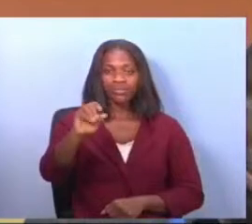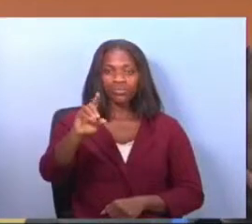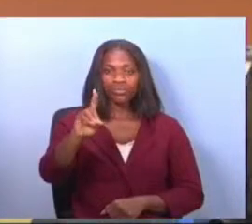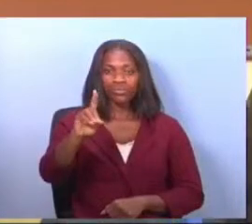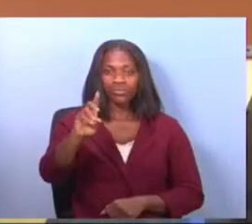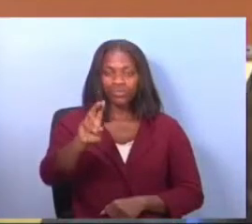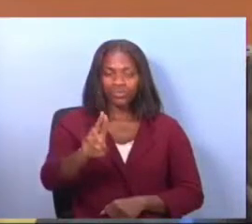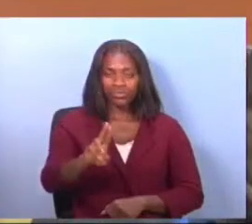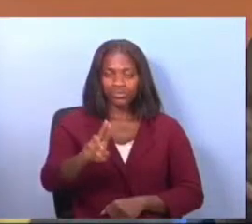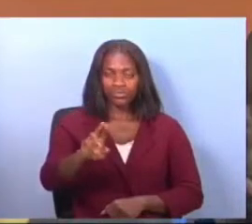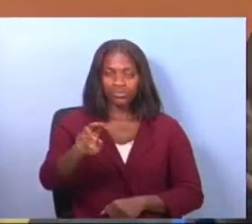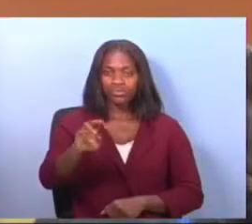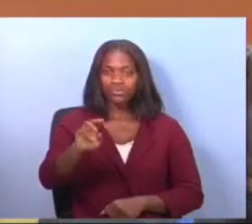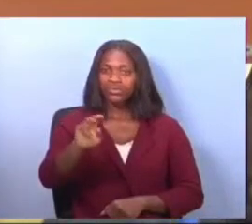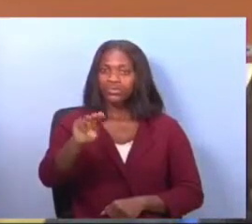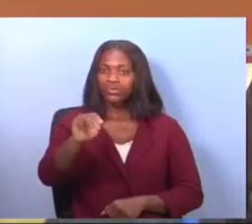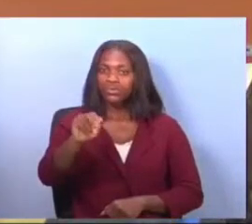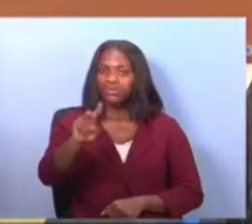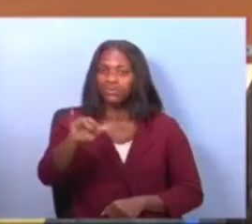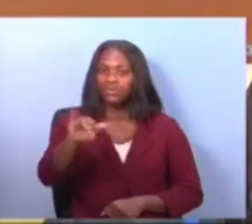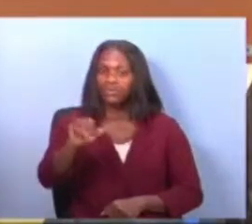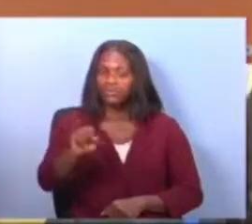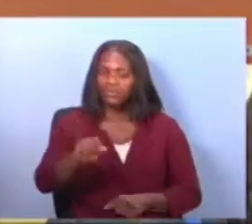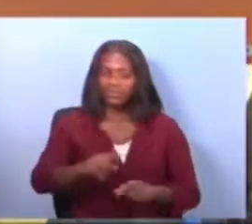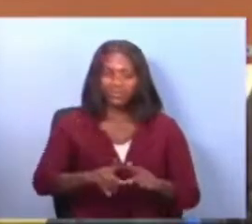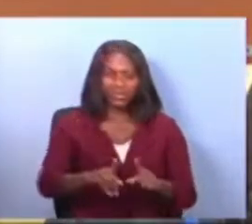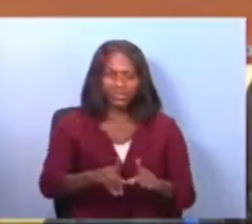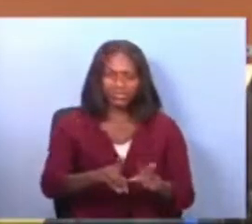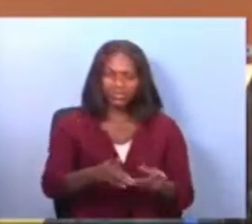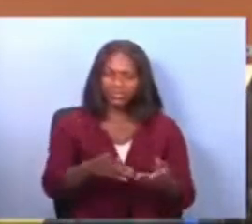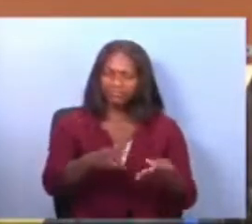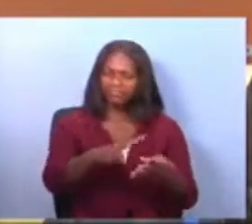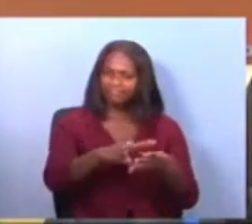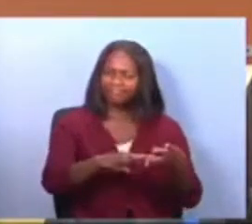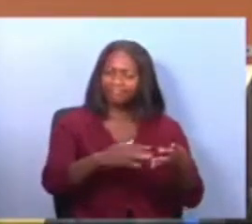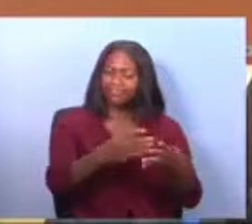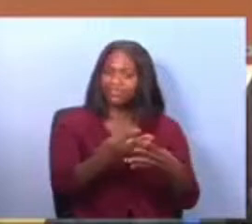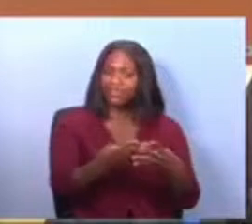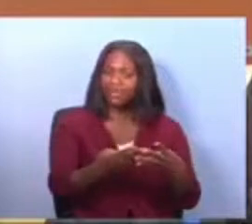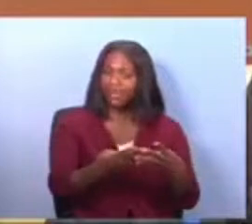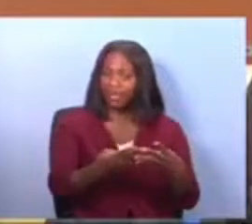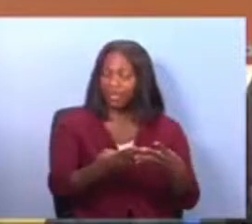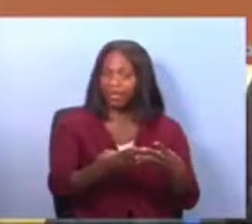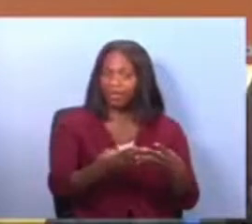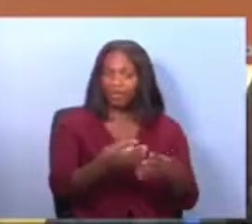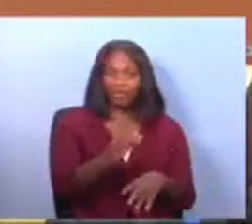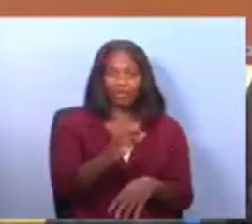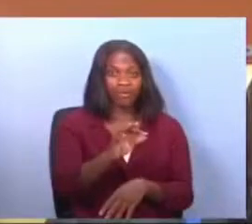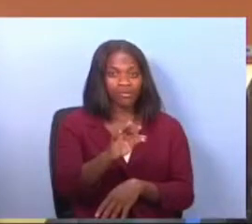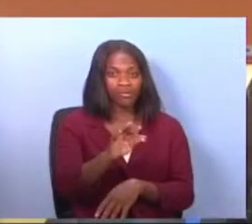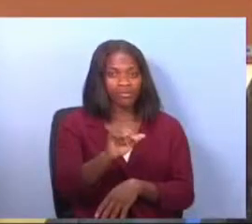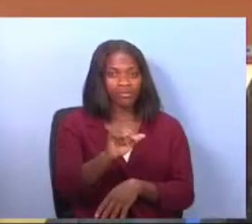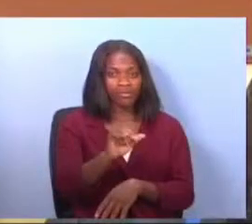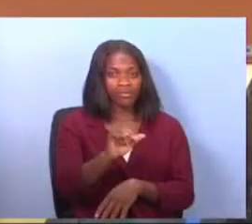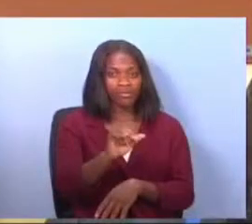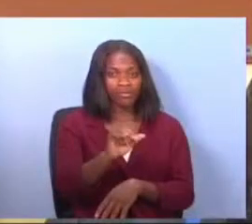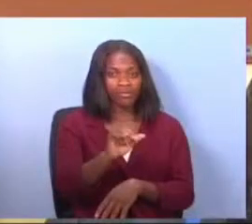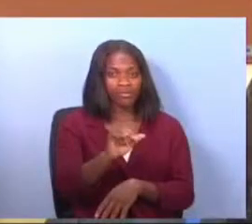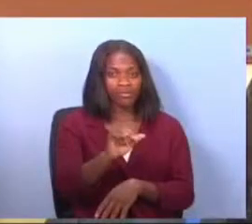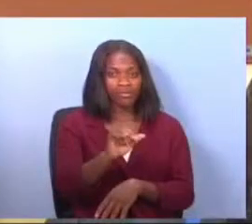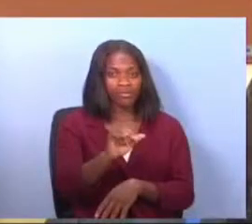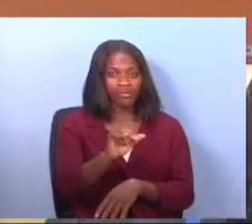on the business committee table, is inconsistent with what is captured on page 5. I'm inclined